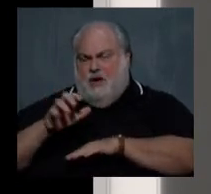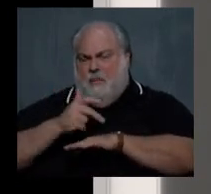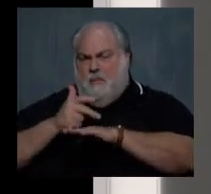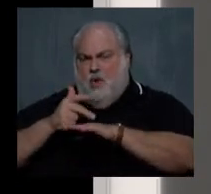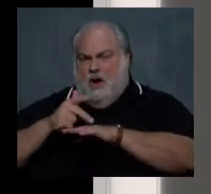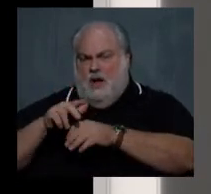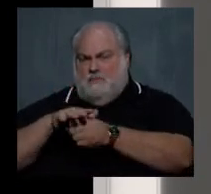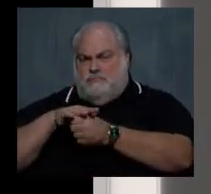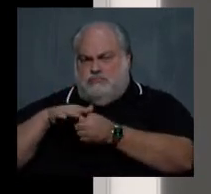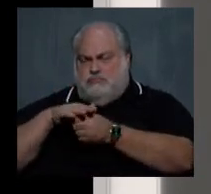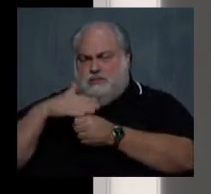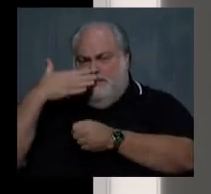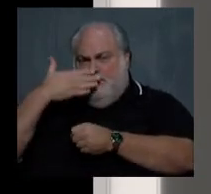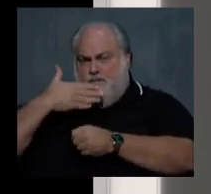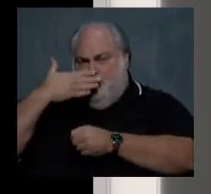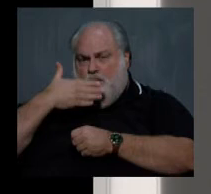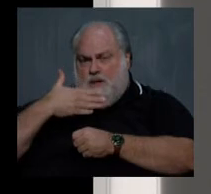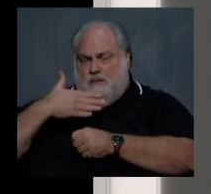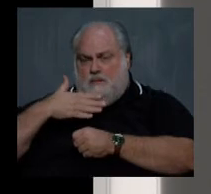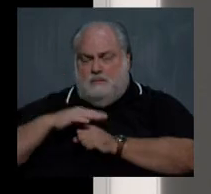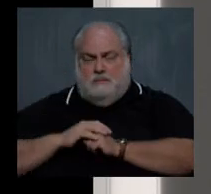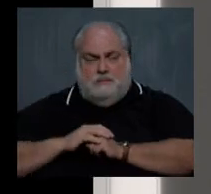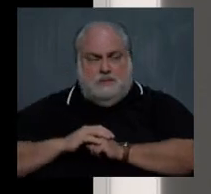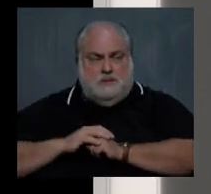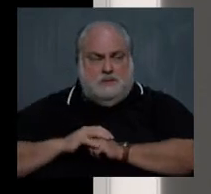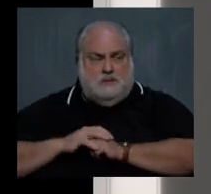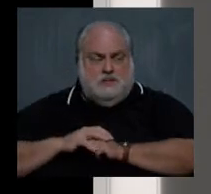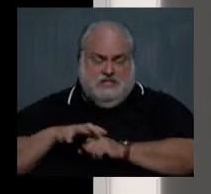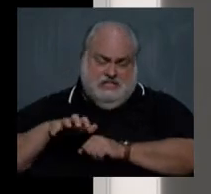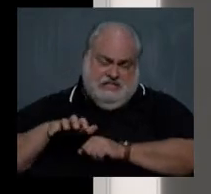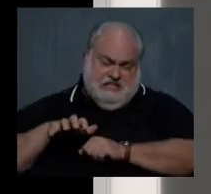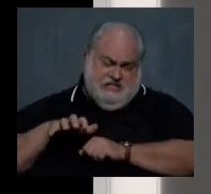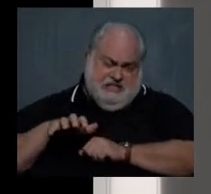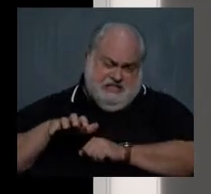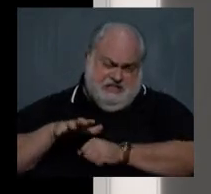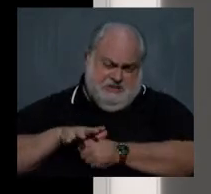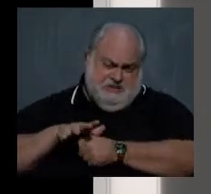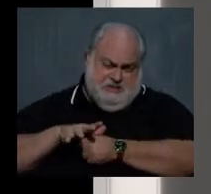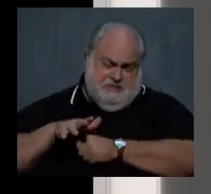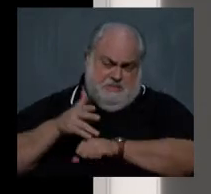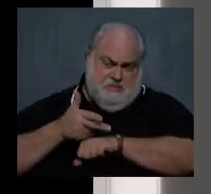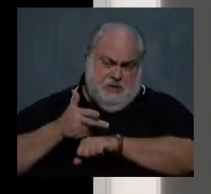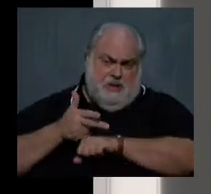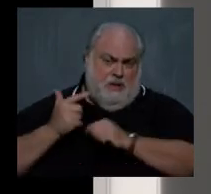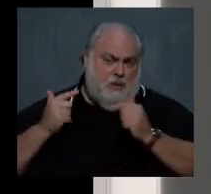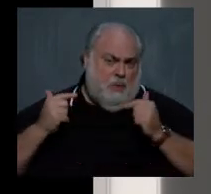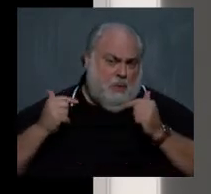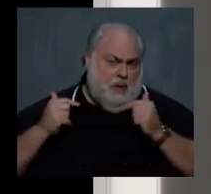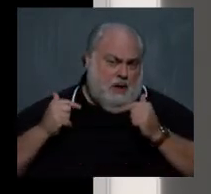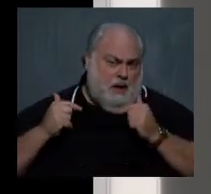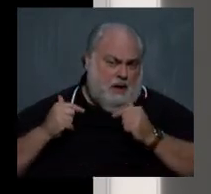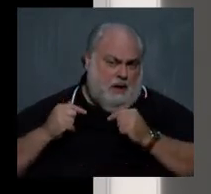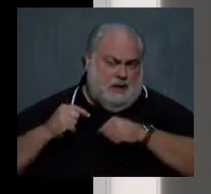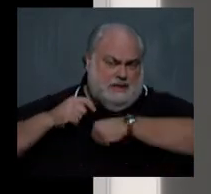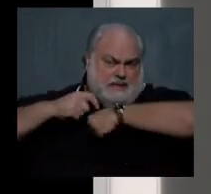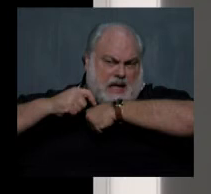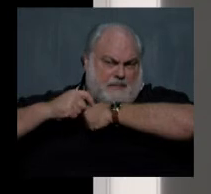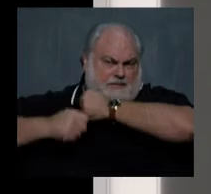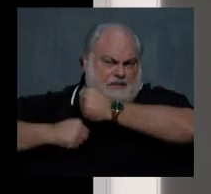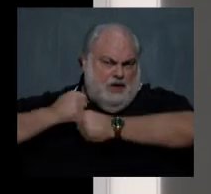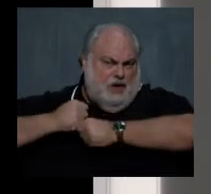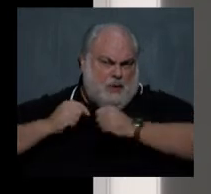stall area in front of it. Yeah, there's quite a bit of space there. So do Yeah. you know when they'll do it? What time of the